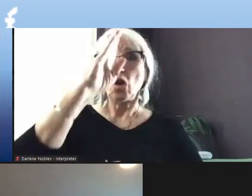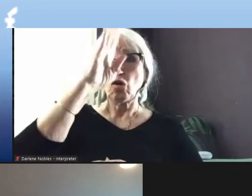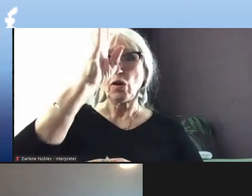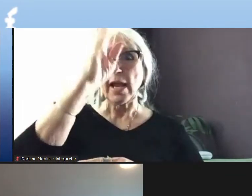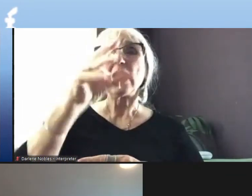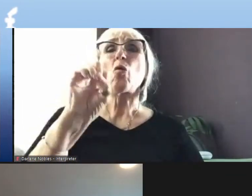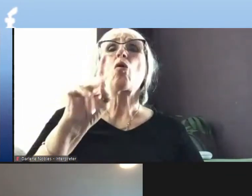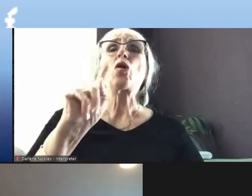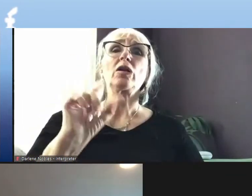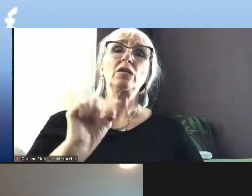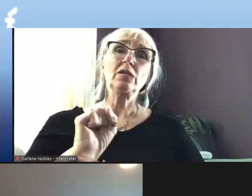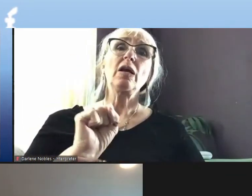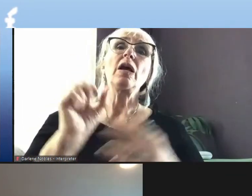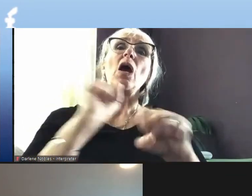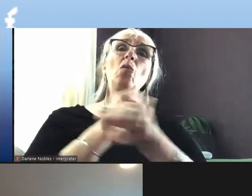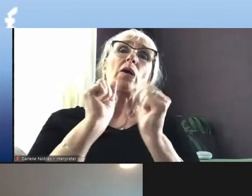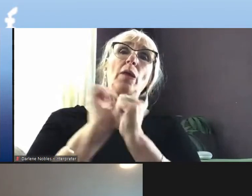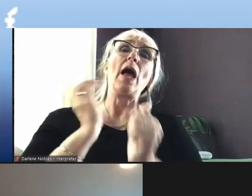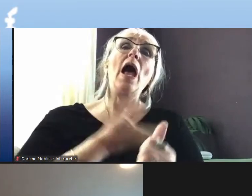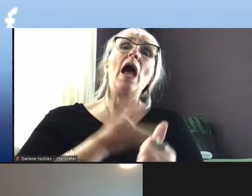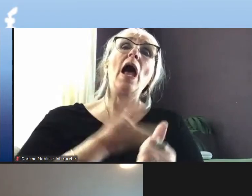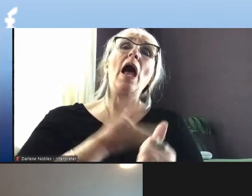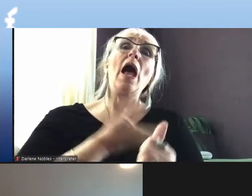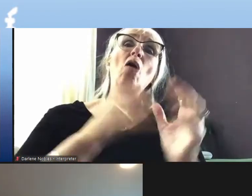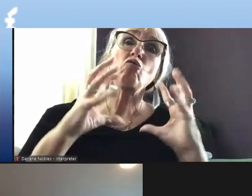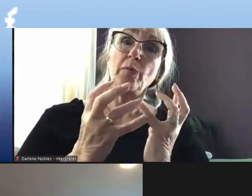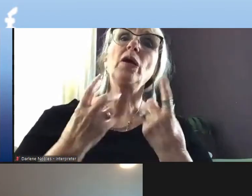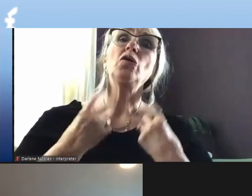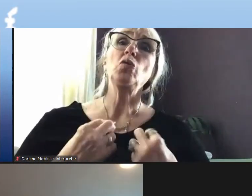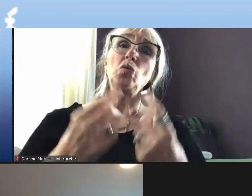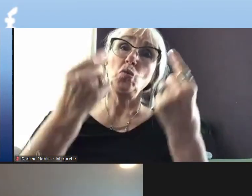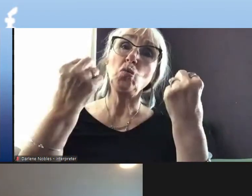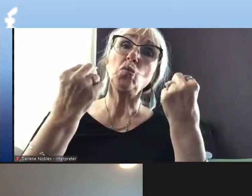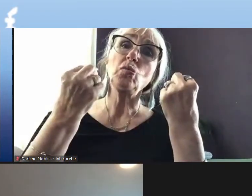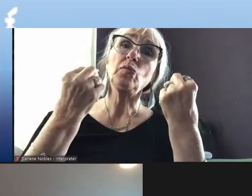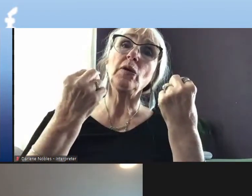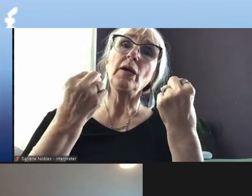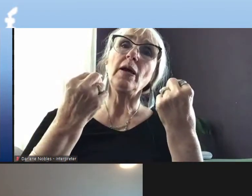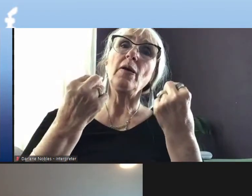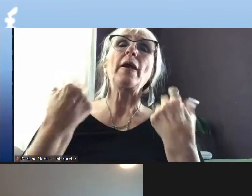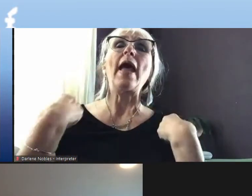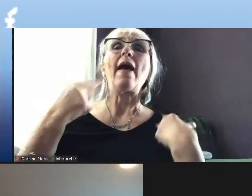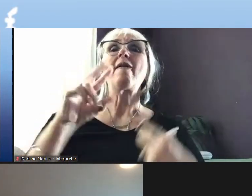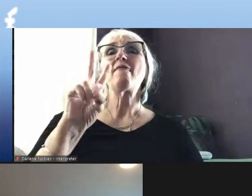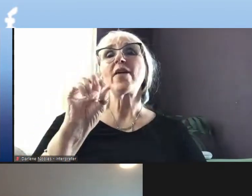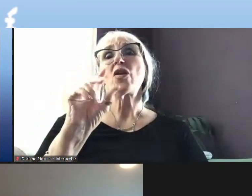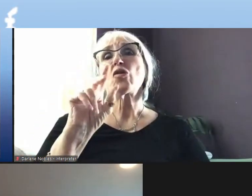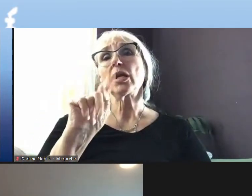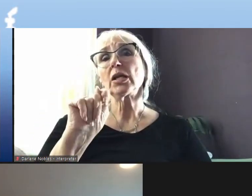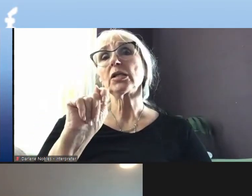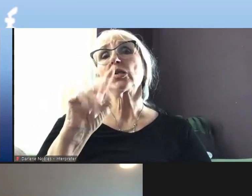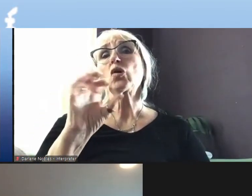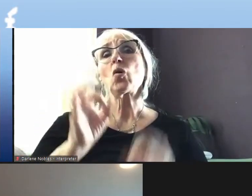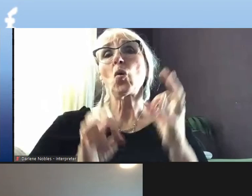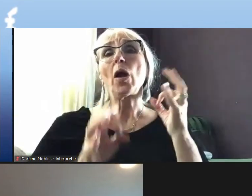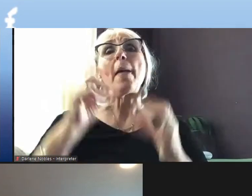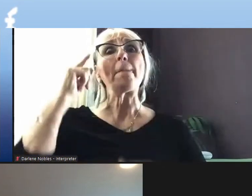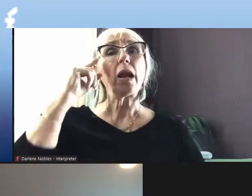our group to do that. And then, of course, we have Veterans Court and also the Mental Health Court,